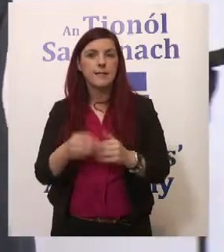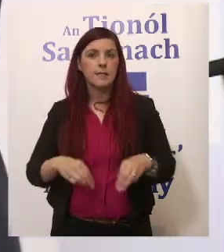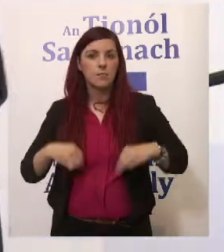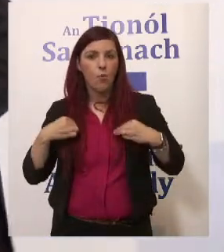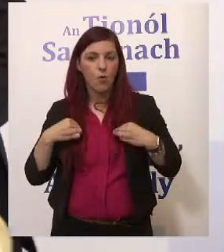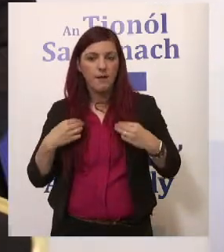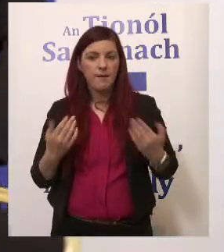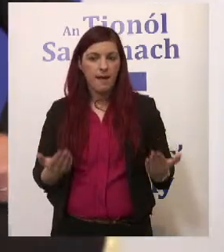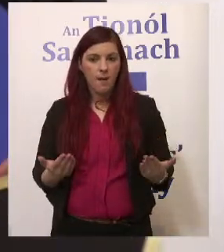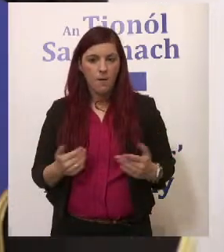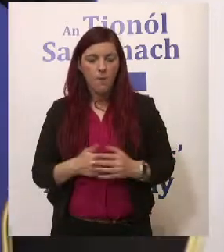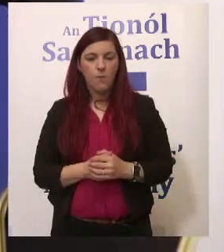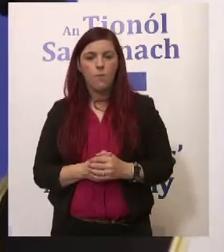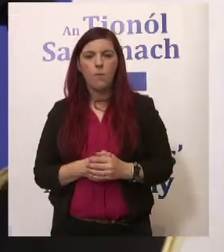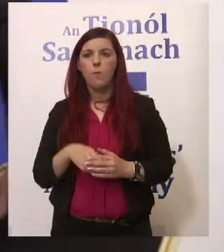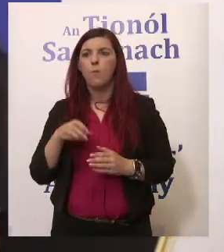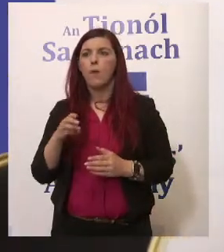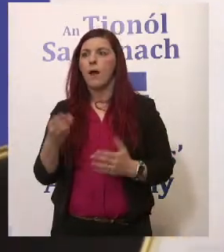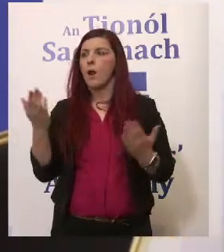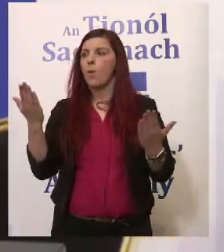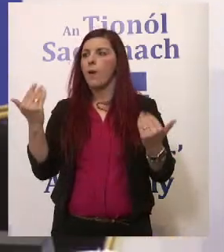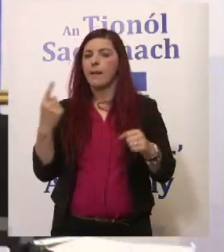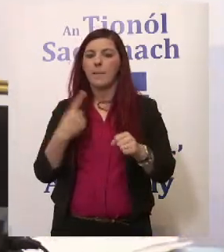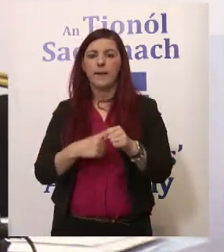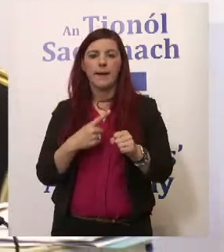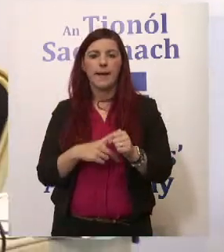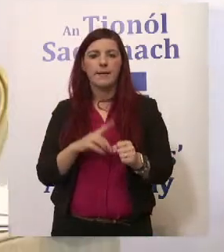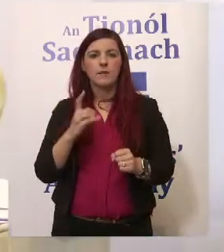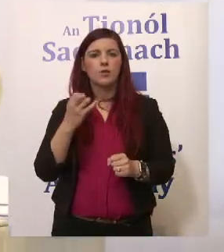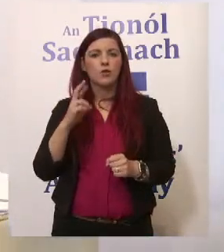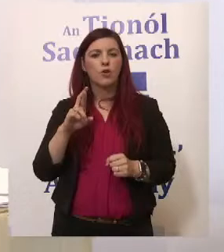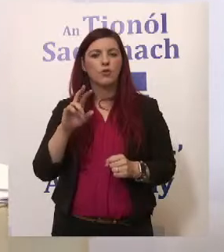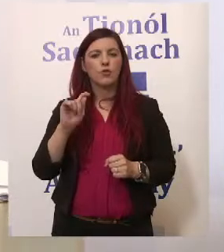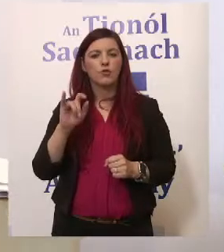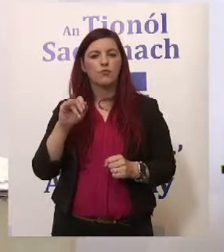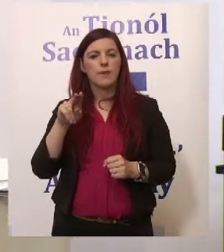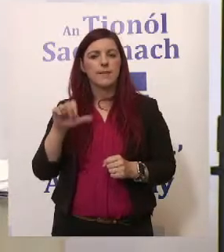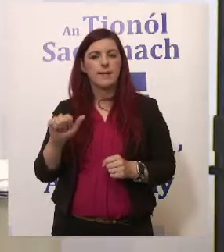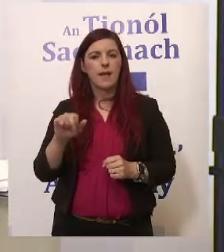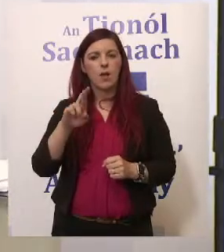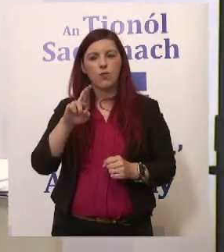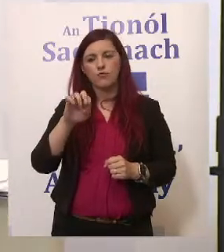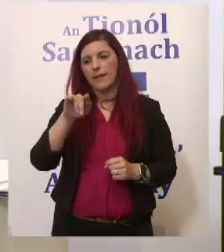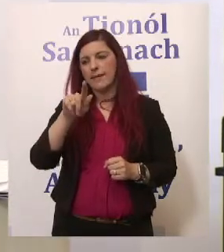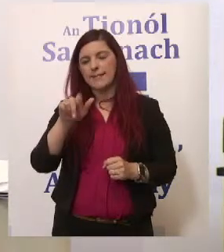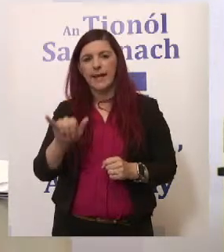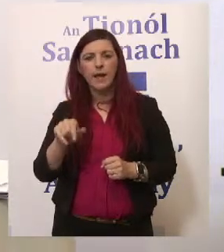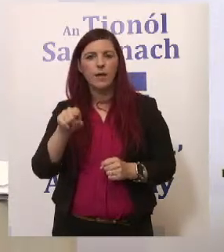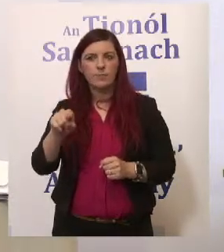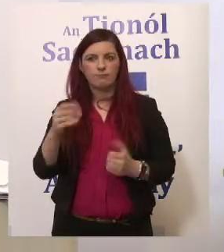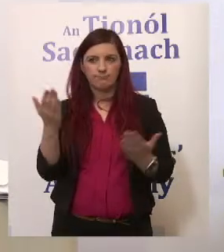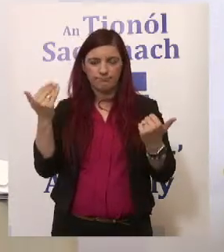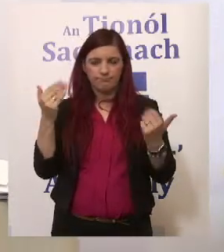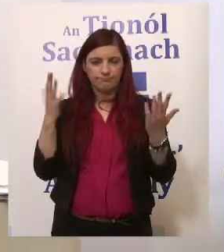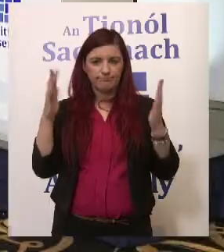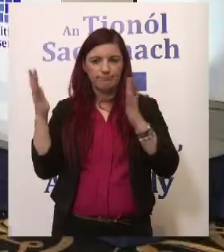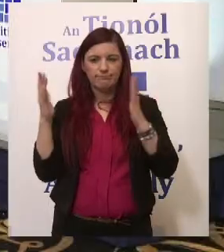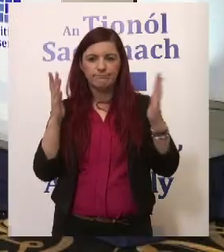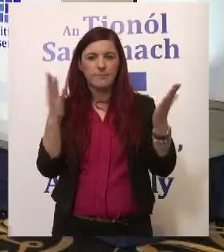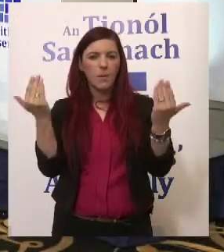to welcome again, please give a warm welcome to Dr. Theresa Reidy, who is with us on stage to answer your